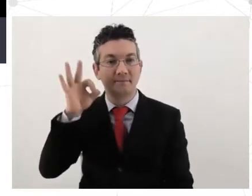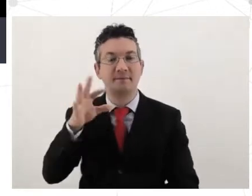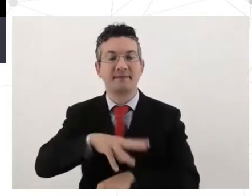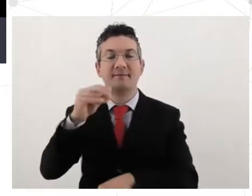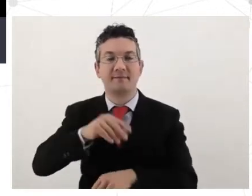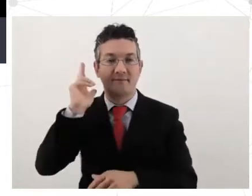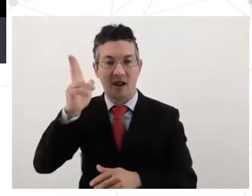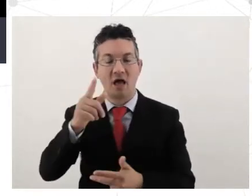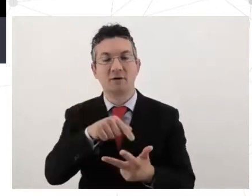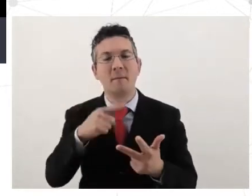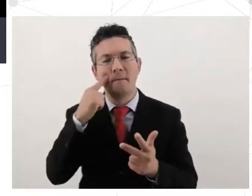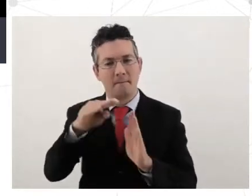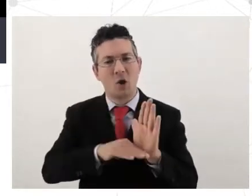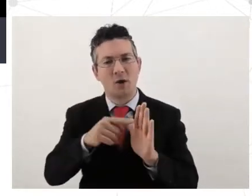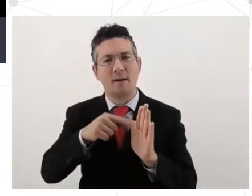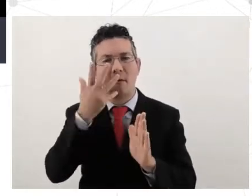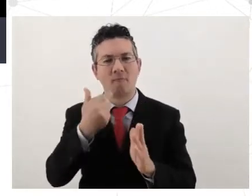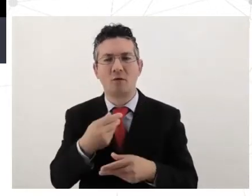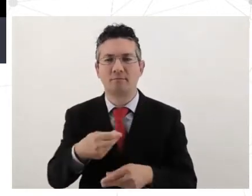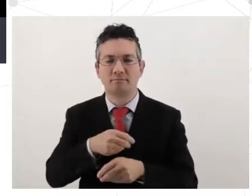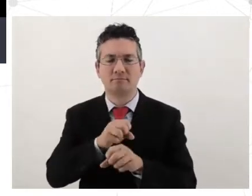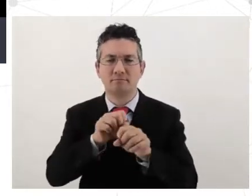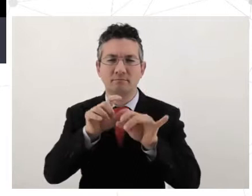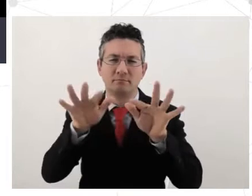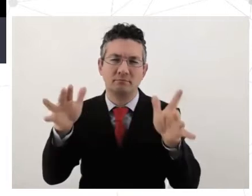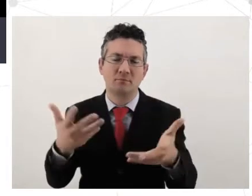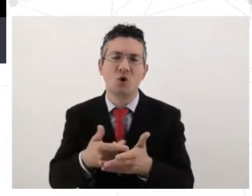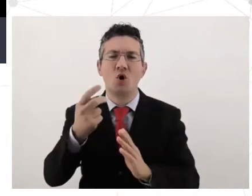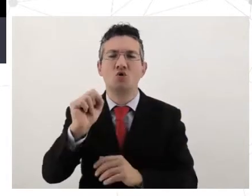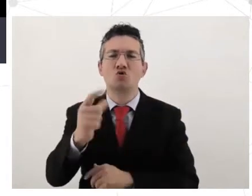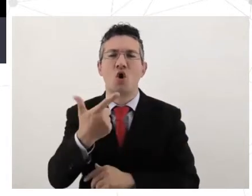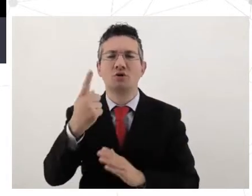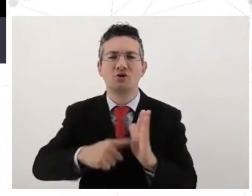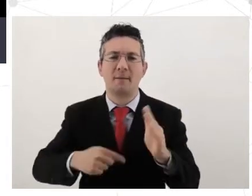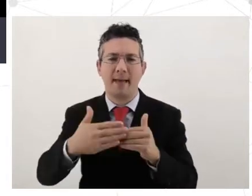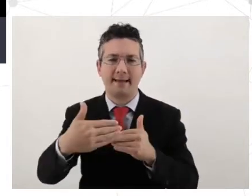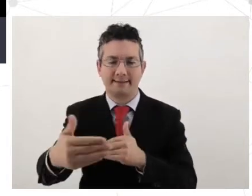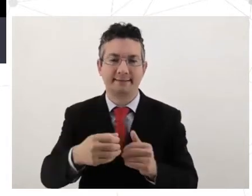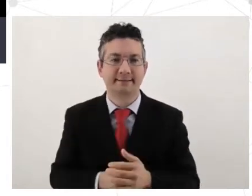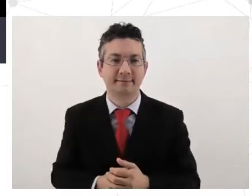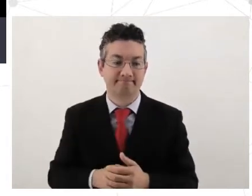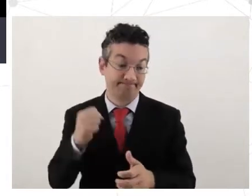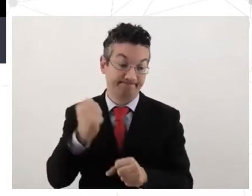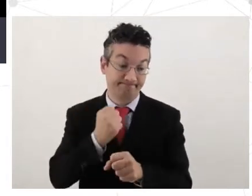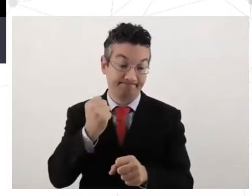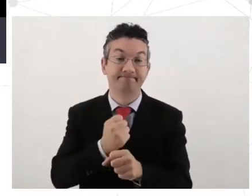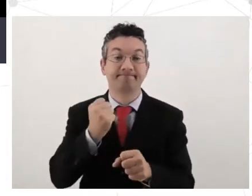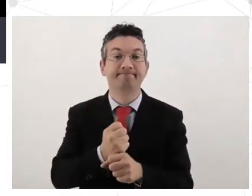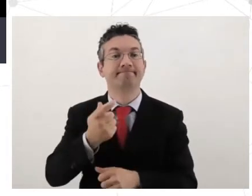also, all the markers that you now create will be saved so that they'll be accessible from other devices where you use the same Apple